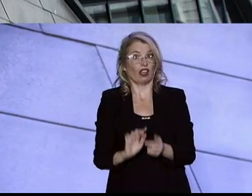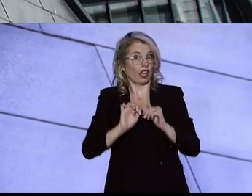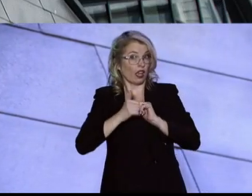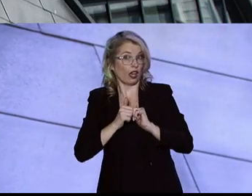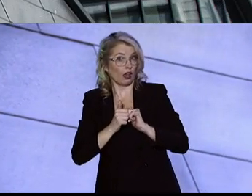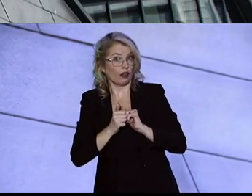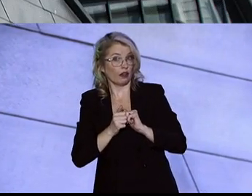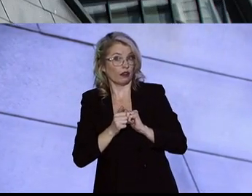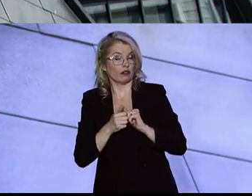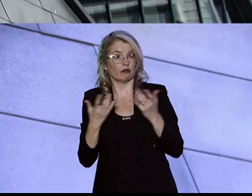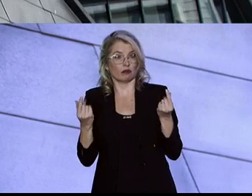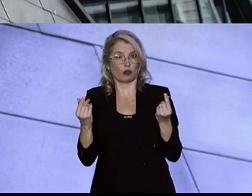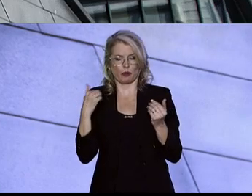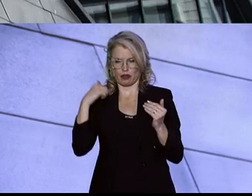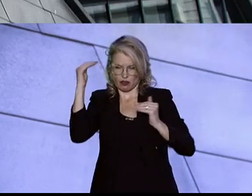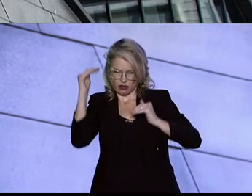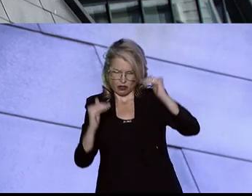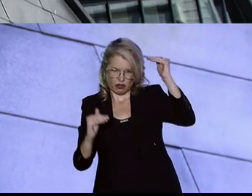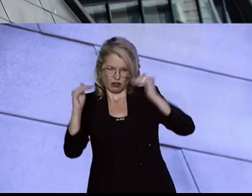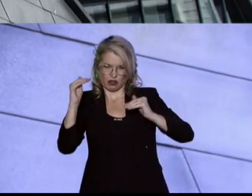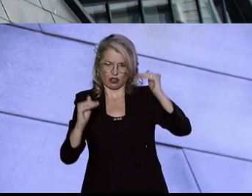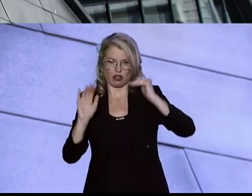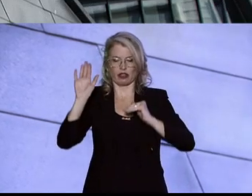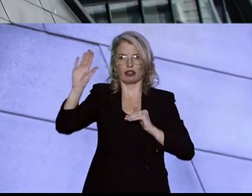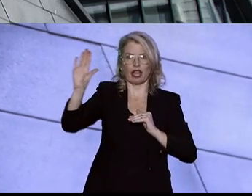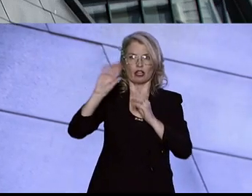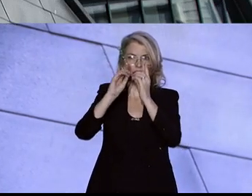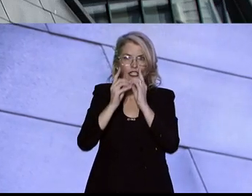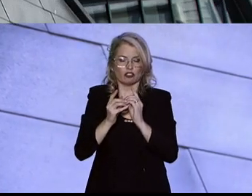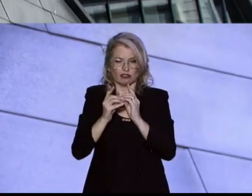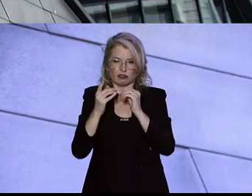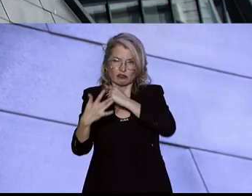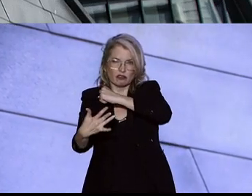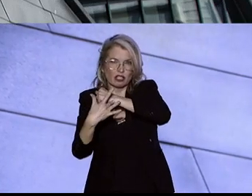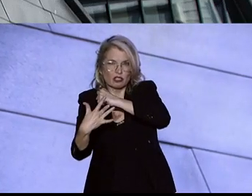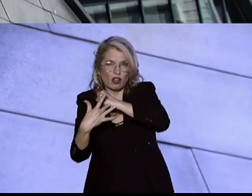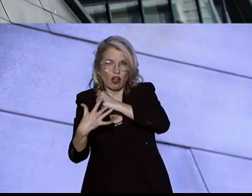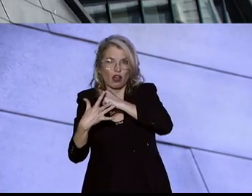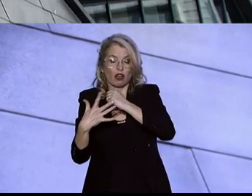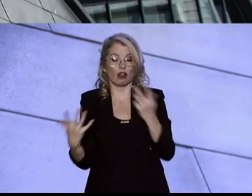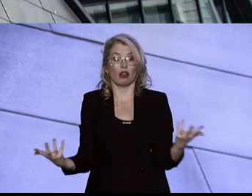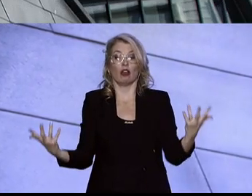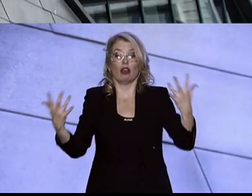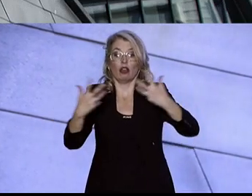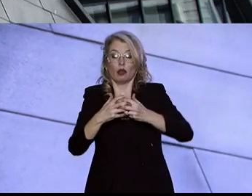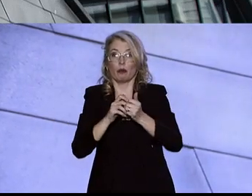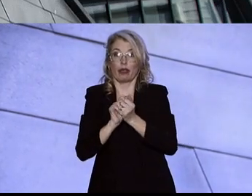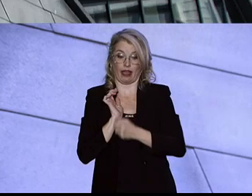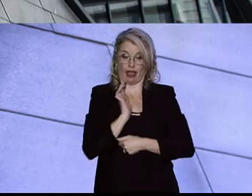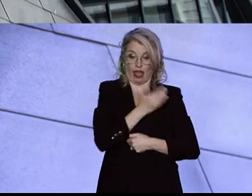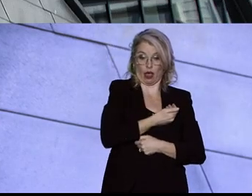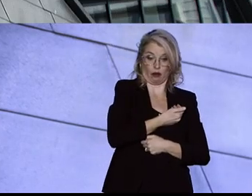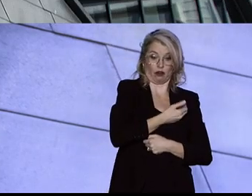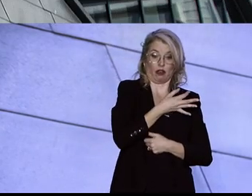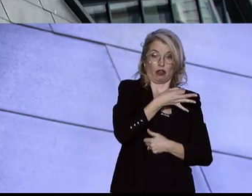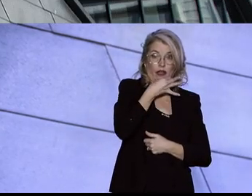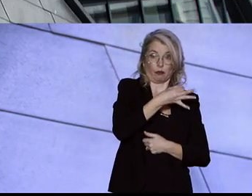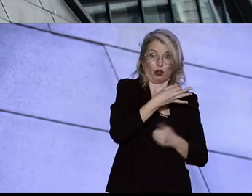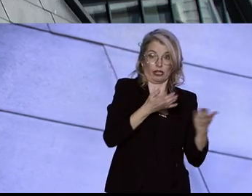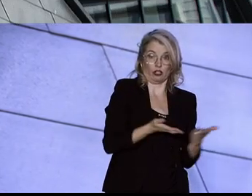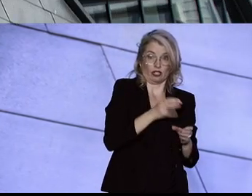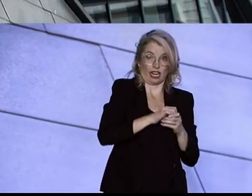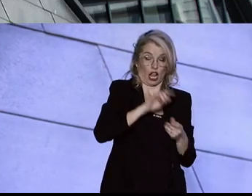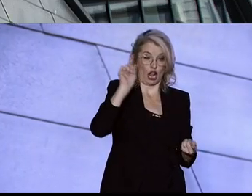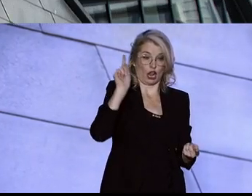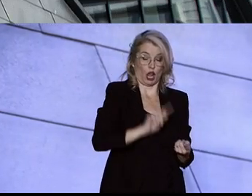How? By leveraging digital technologies in combination with our expertise in